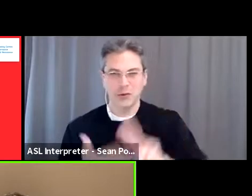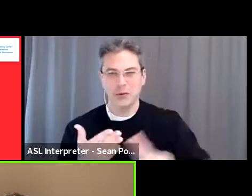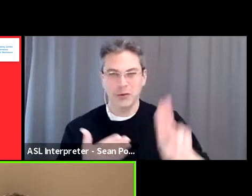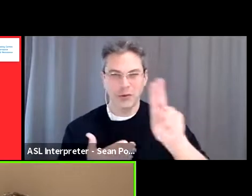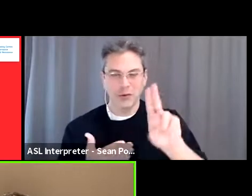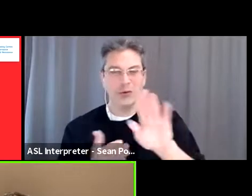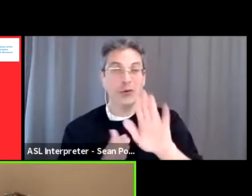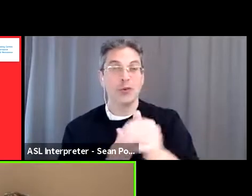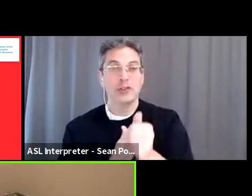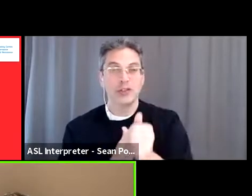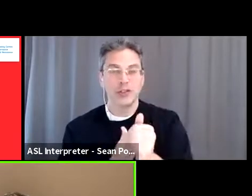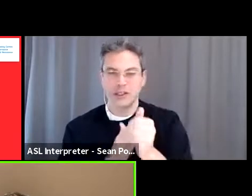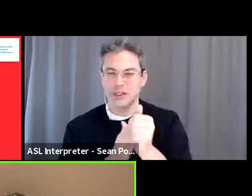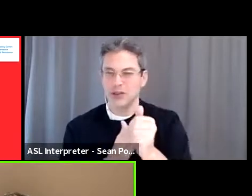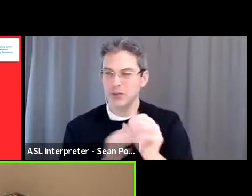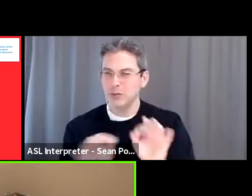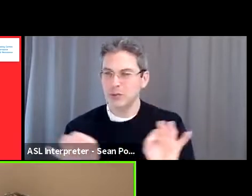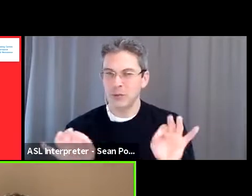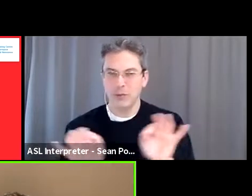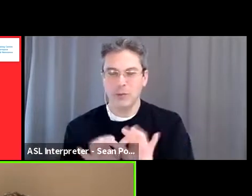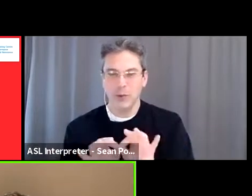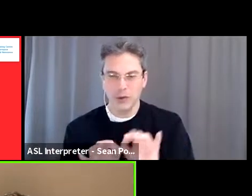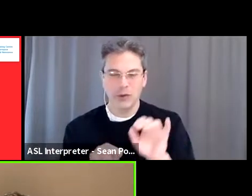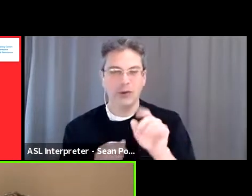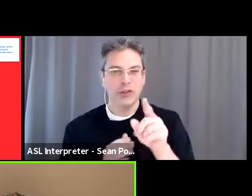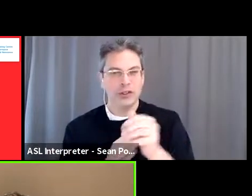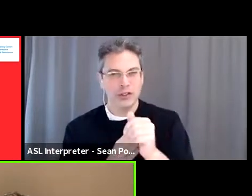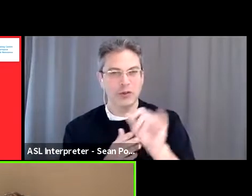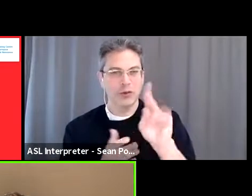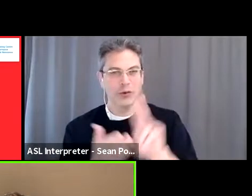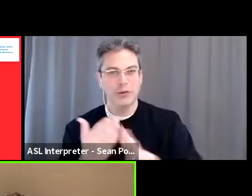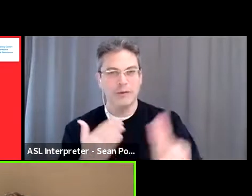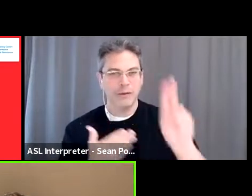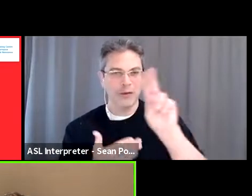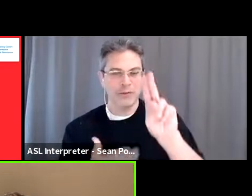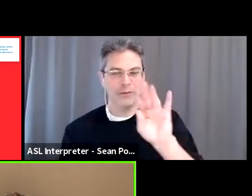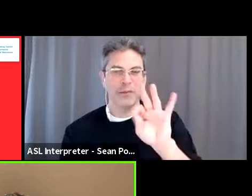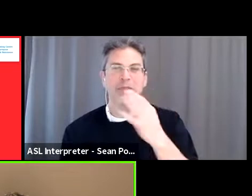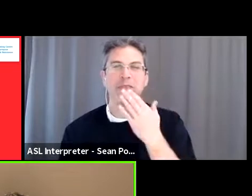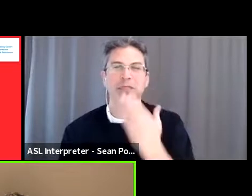matters, and the leadership of York University. Thank you.